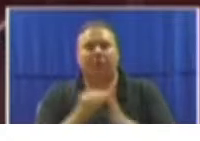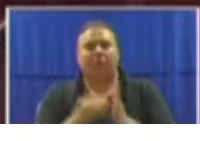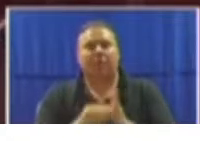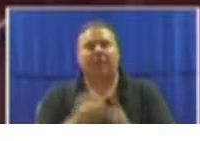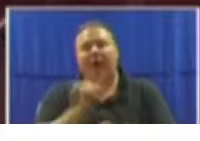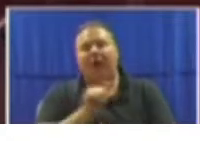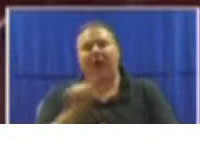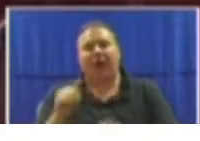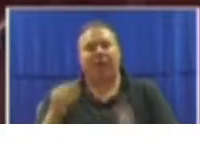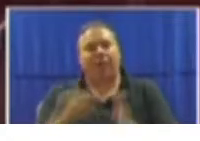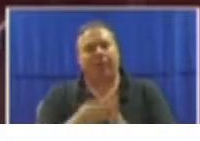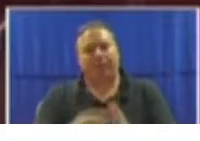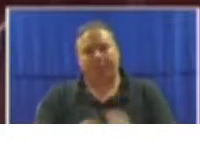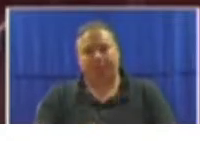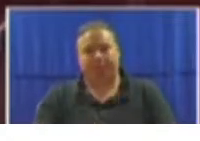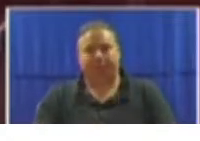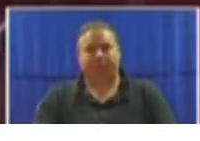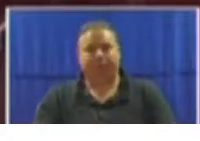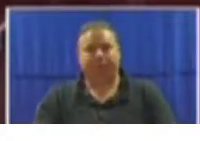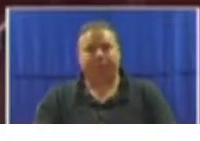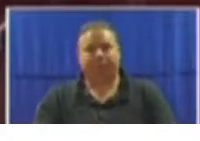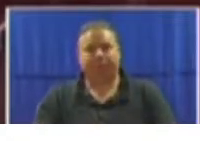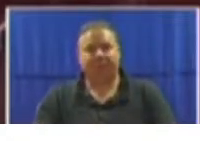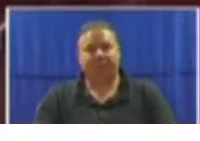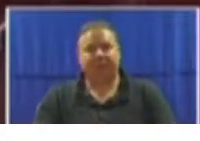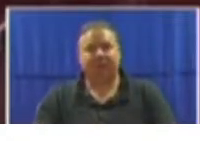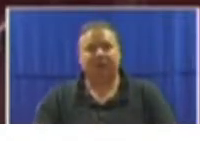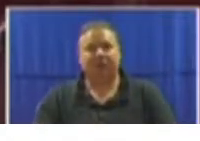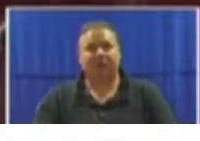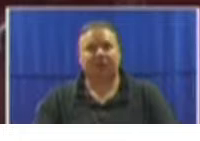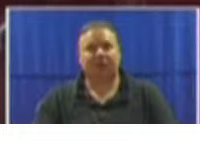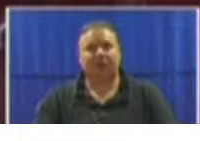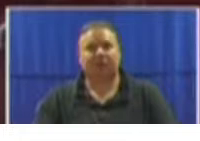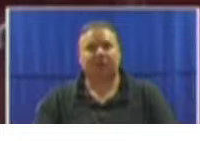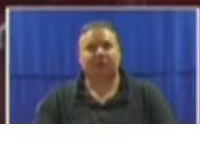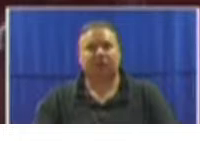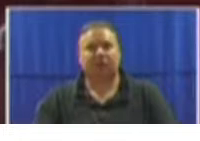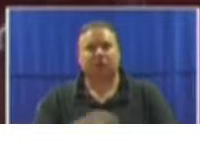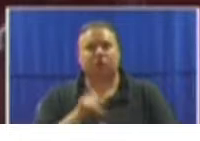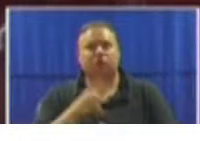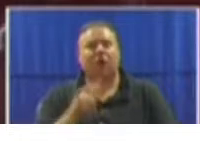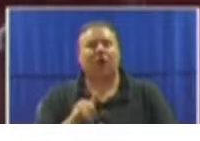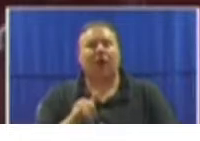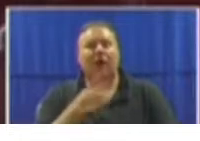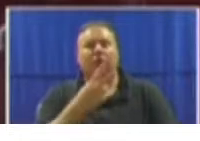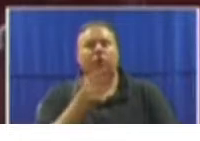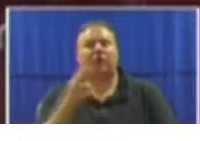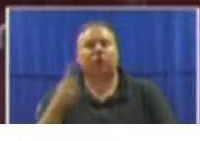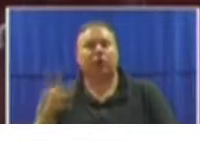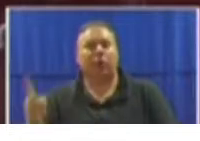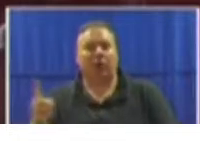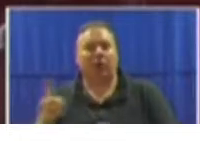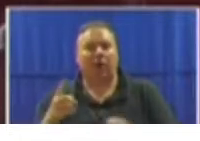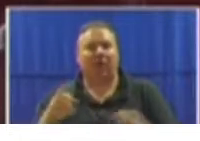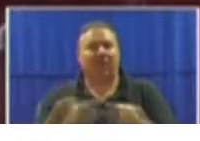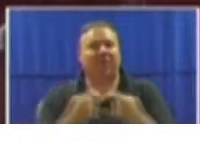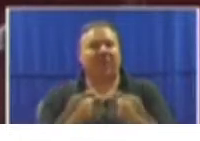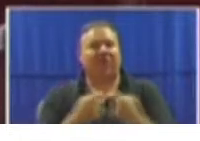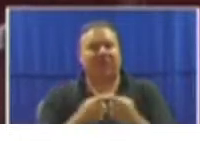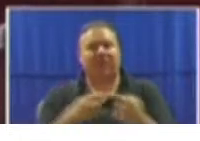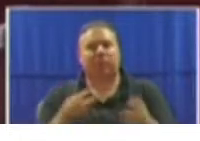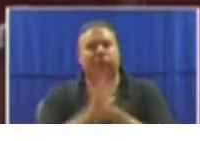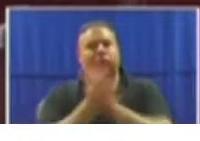action. At the root of the factors contributed to the July 2021 unrest are